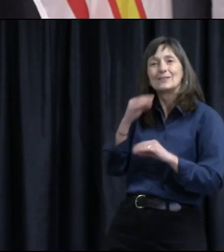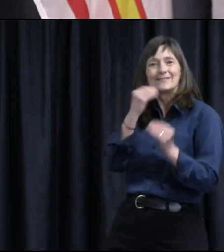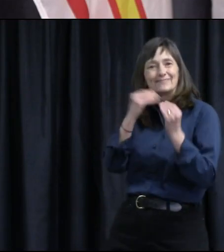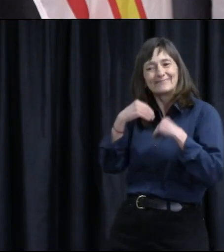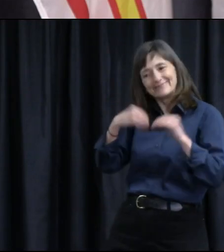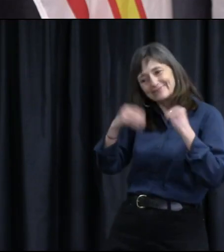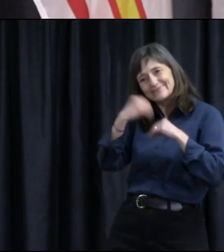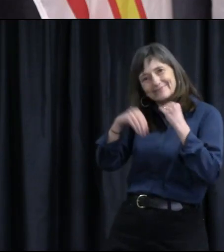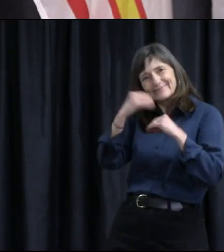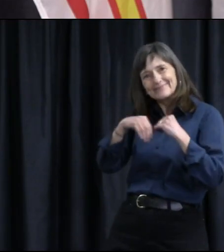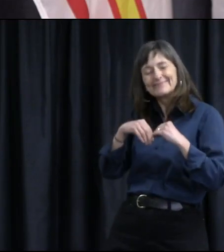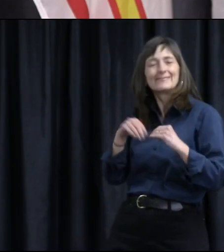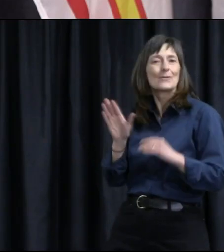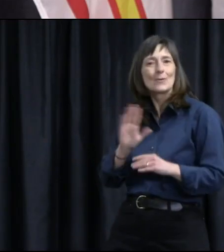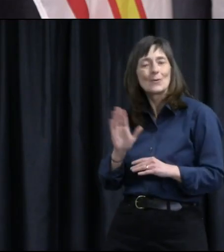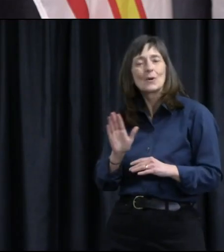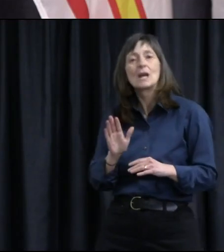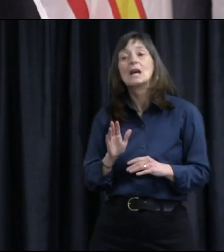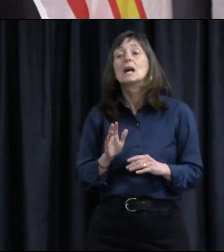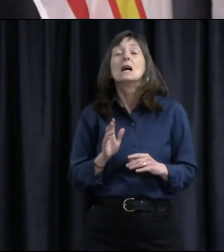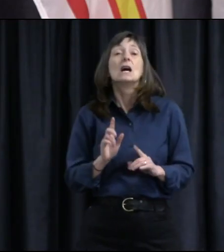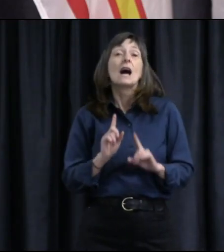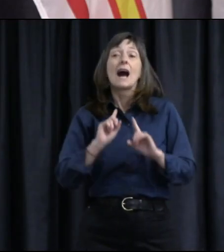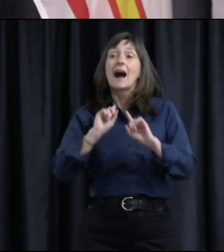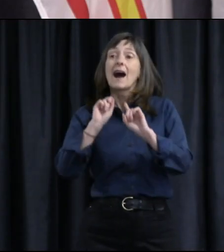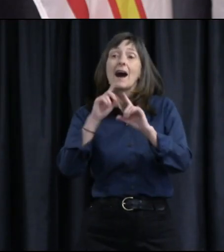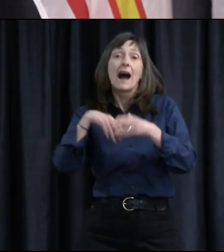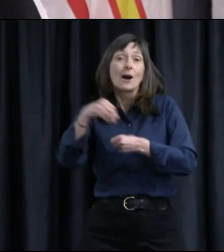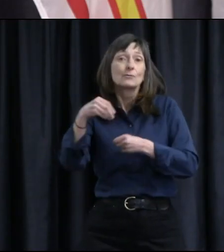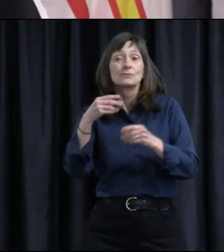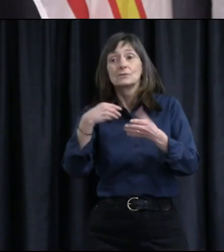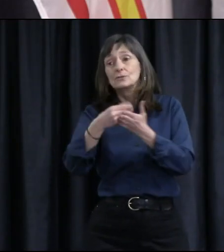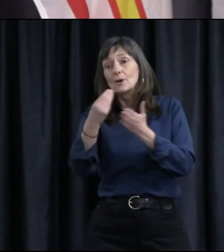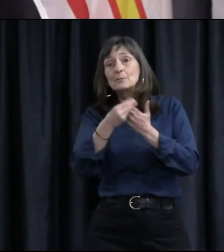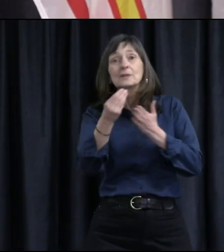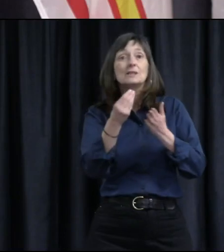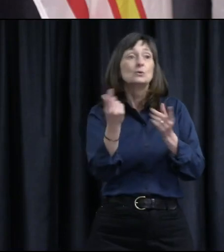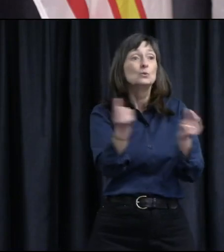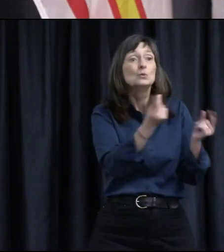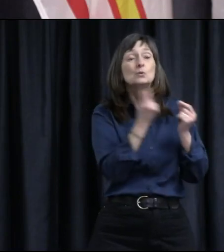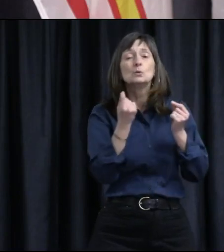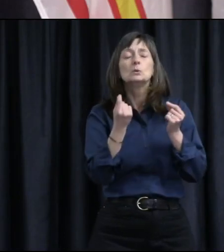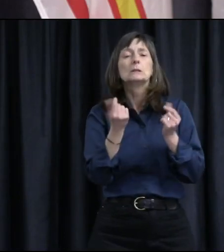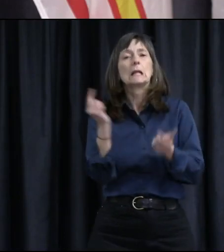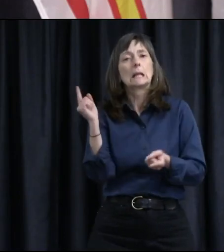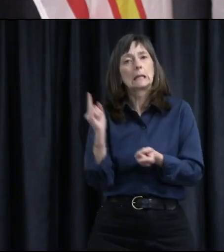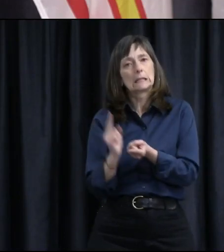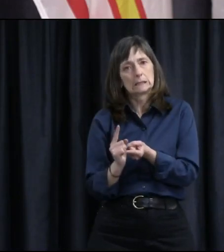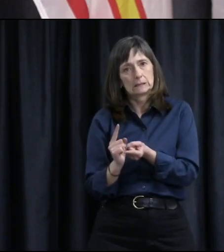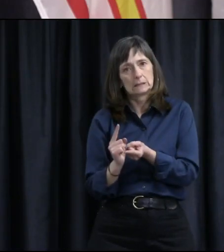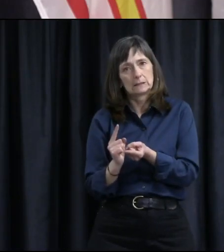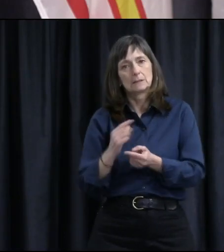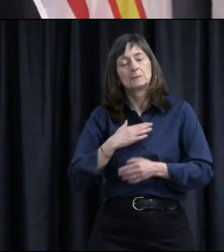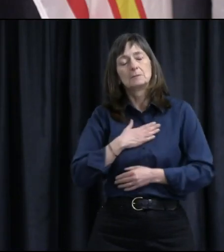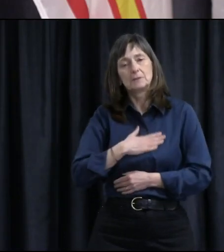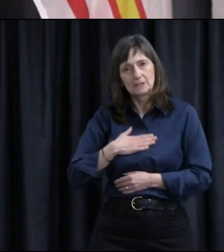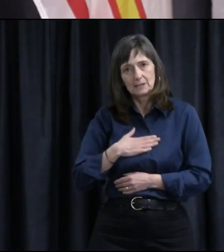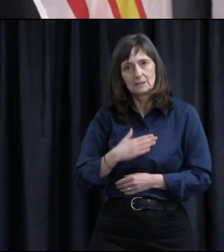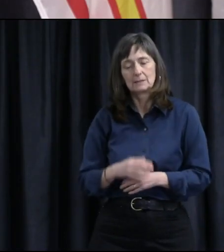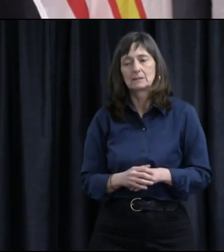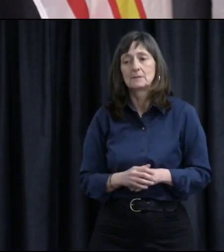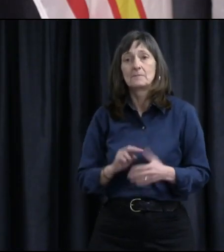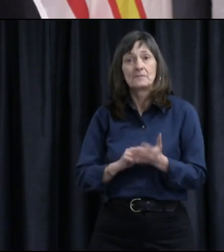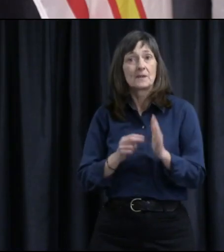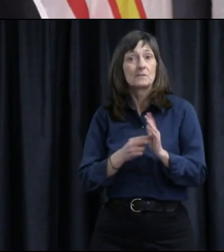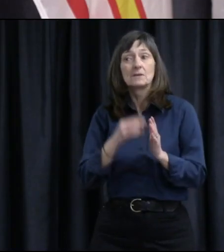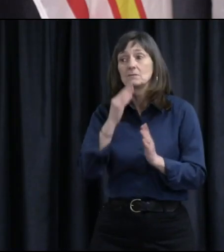running around to do errands. Please work from home if you can. This will mean changing your patterns of daily life,